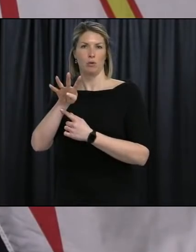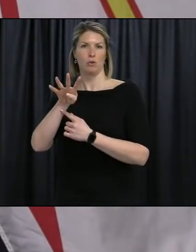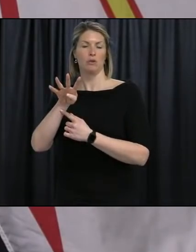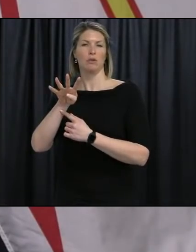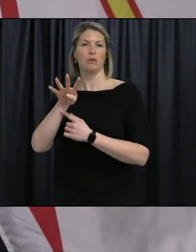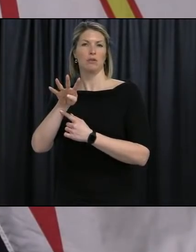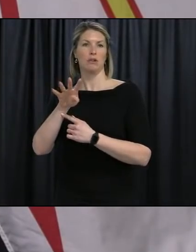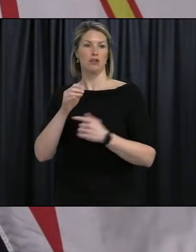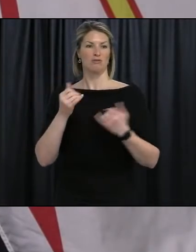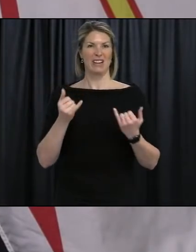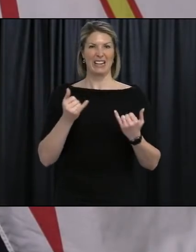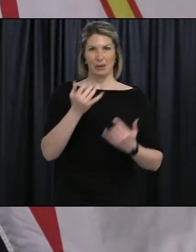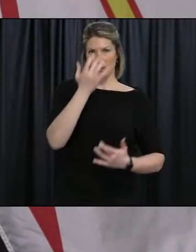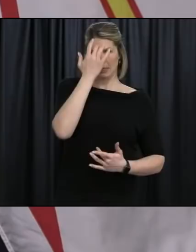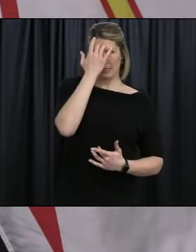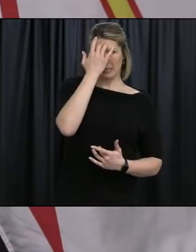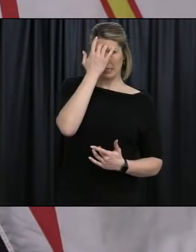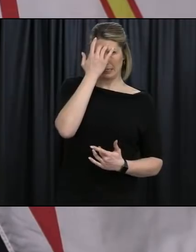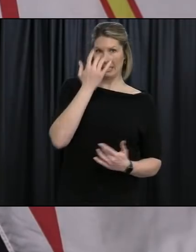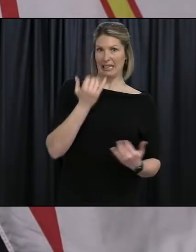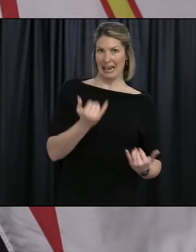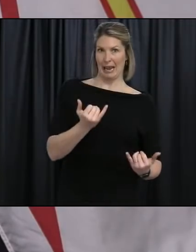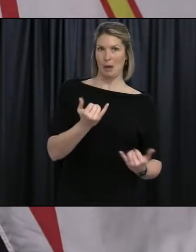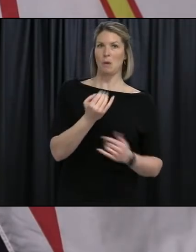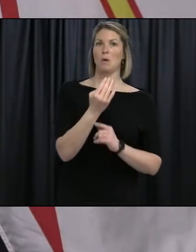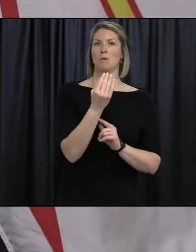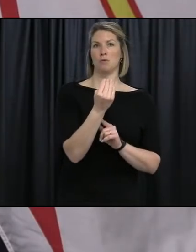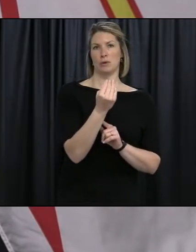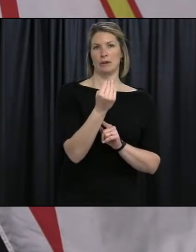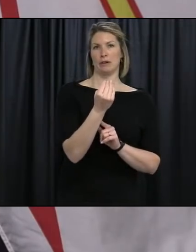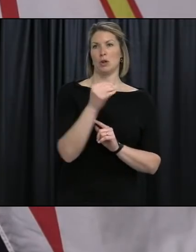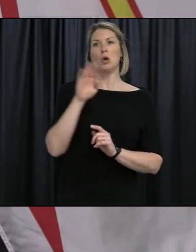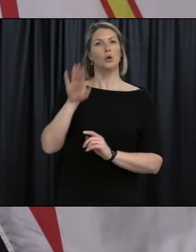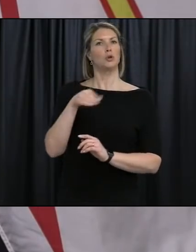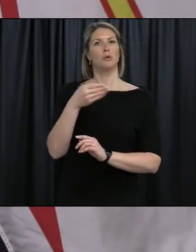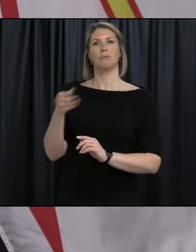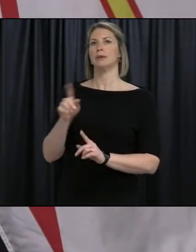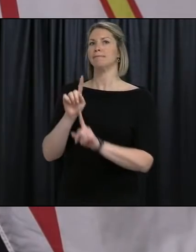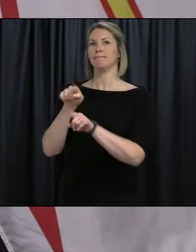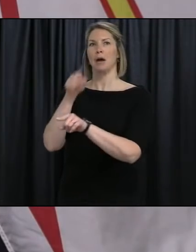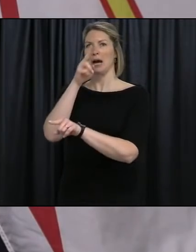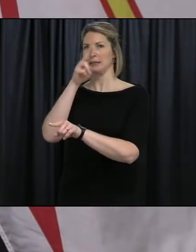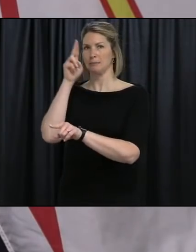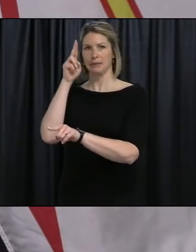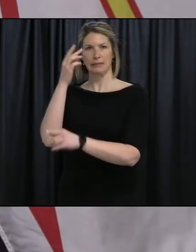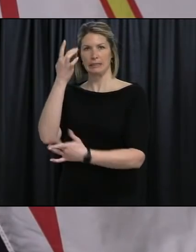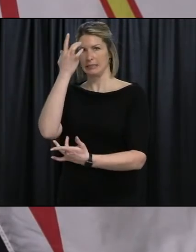there are 14 active cases. No one is in hospital due to COVID-19, and a total of